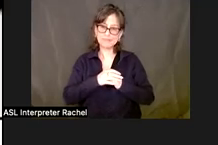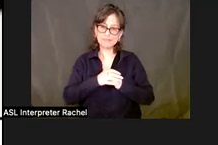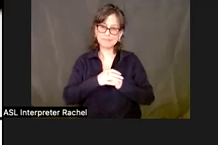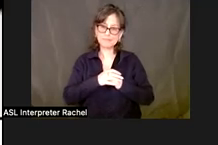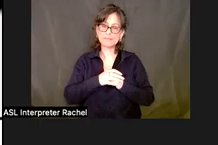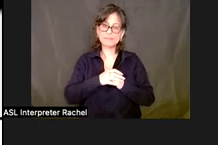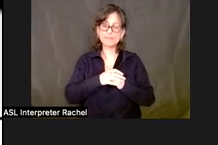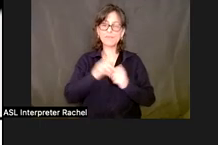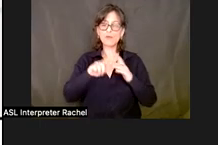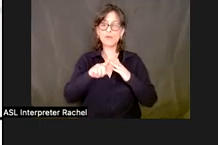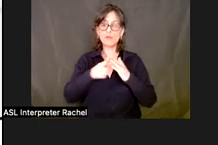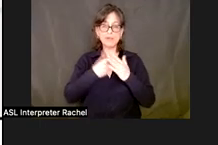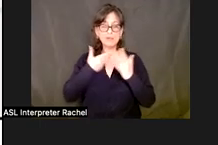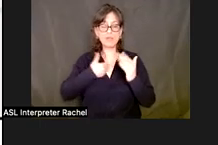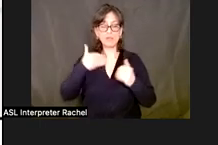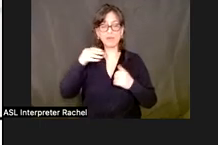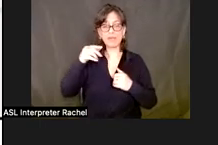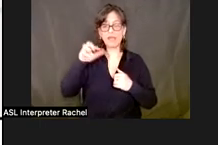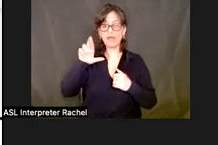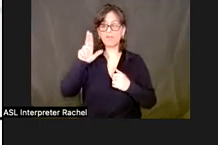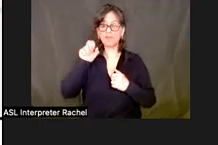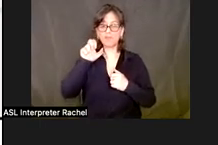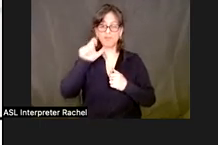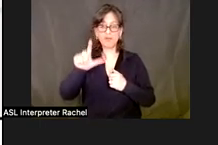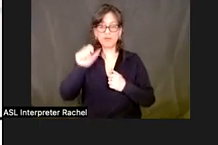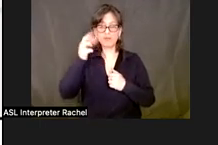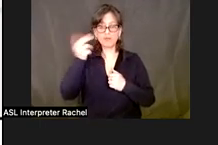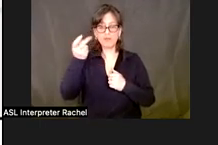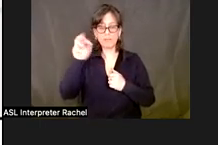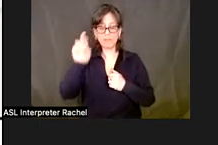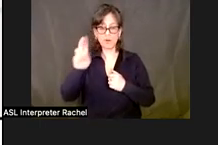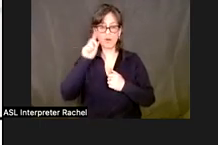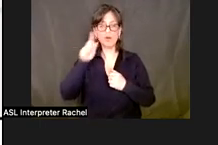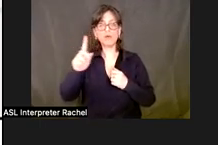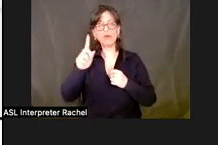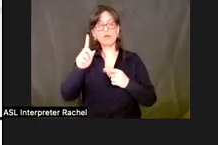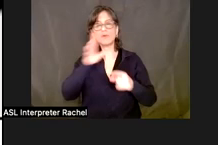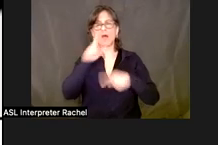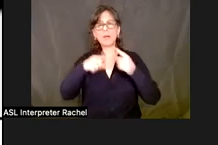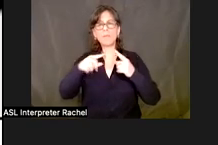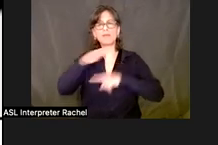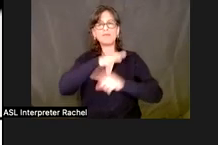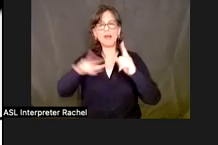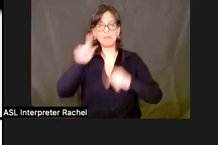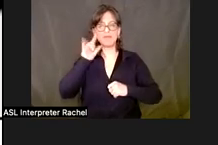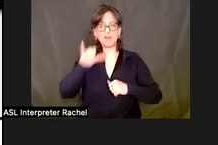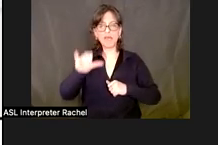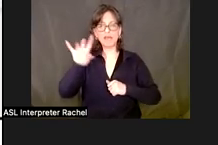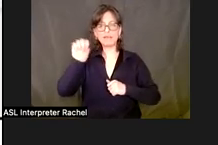To begin, we have Russell Grayner with the U.S. Geological Survey to talk about the geologic setting of the San Simeon earthquake.